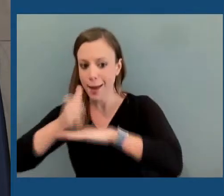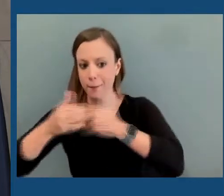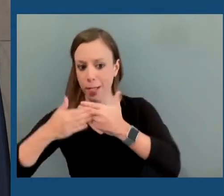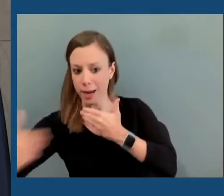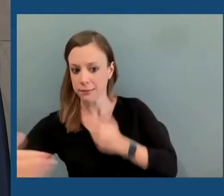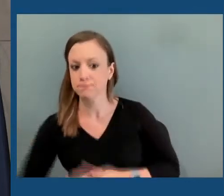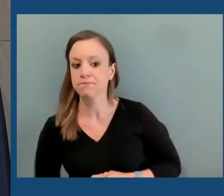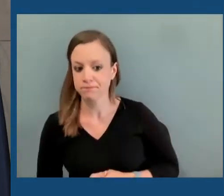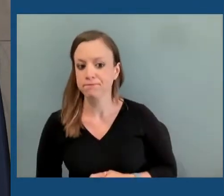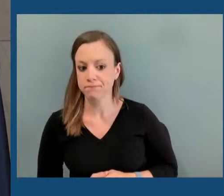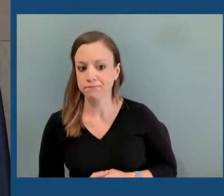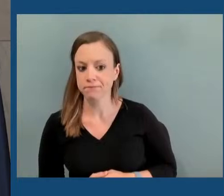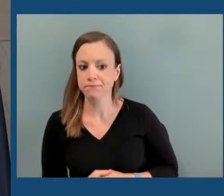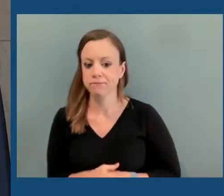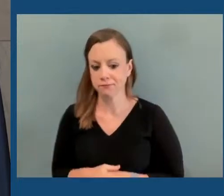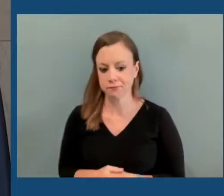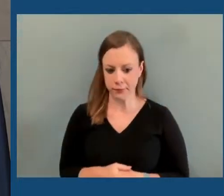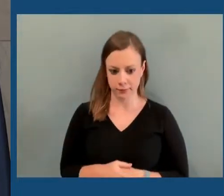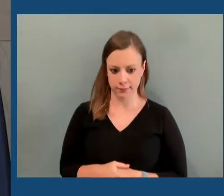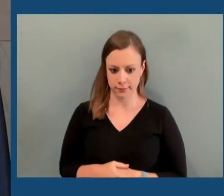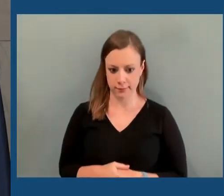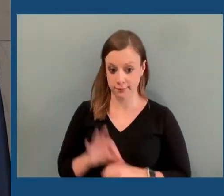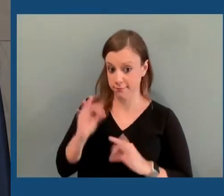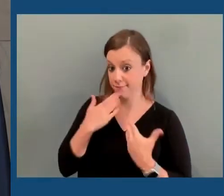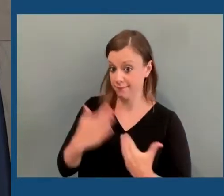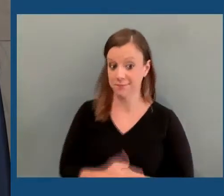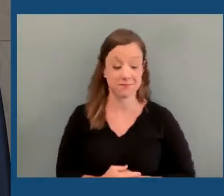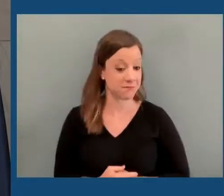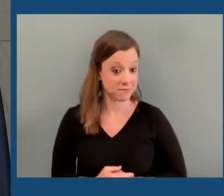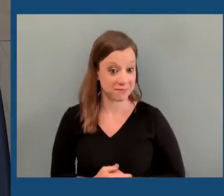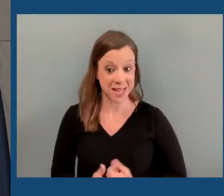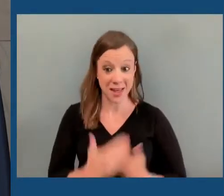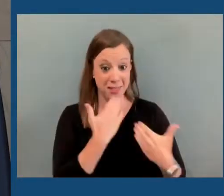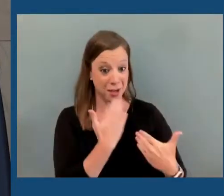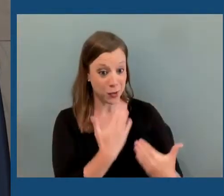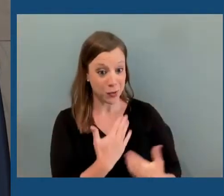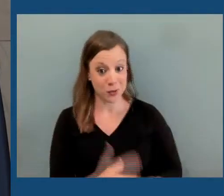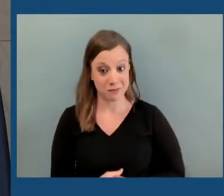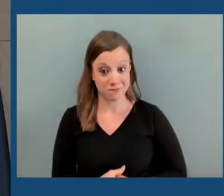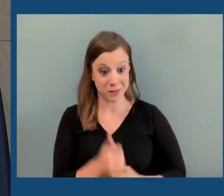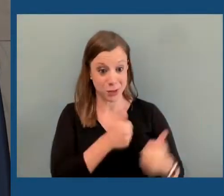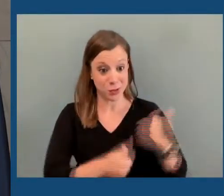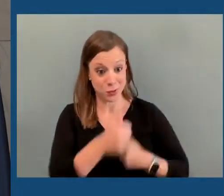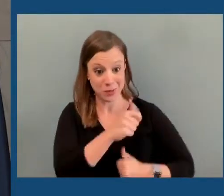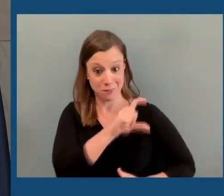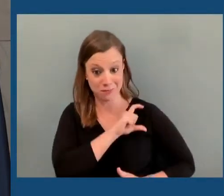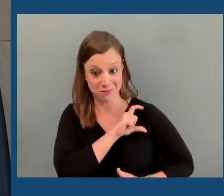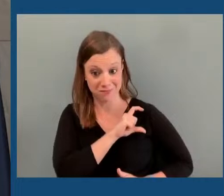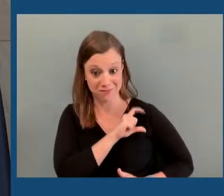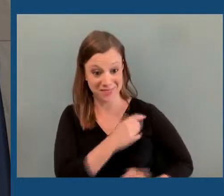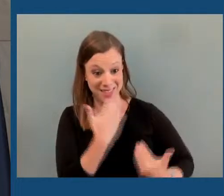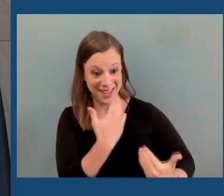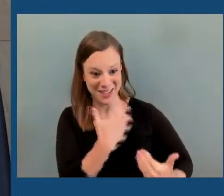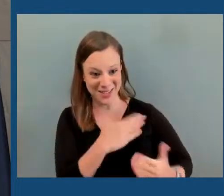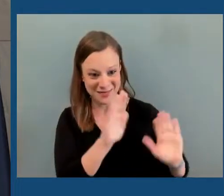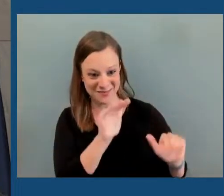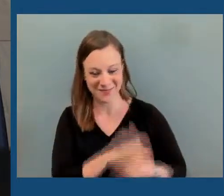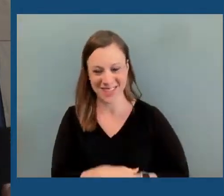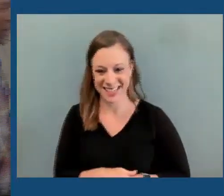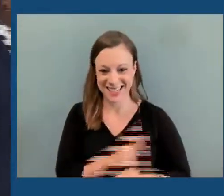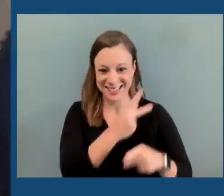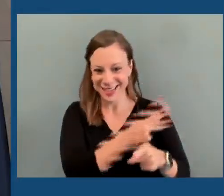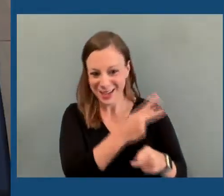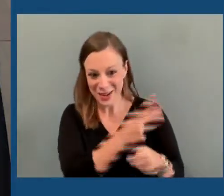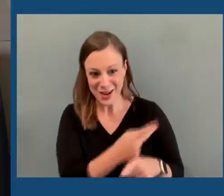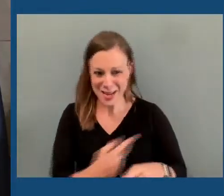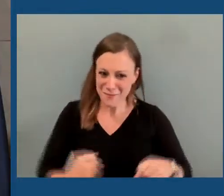Thank you, Superintendent. We'll move to on topics. All right, Superintendent, thank you very much, sir. Thank you, Governor. Get out there and All right. keep fighting crime for us. Appreciate it,